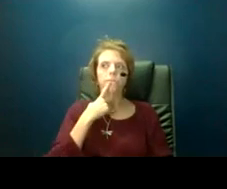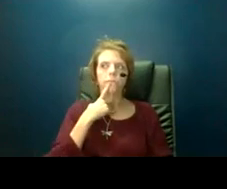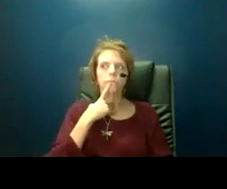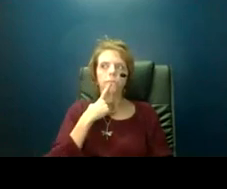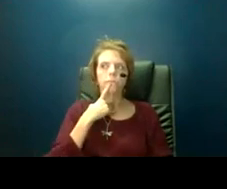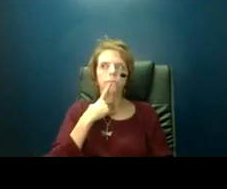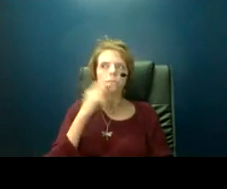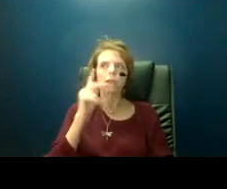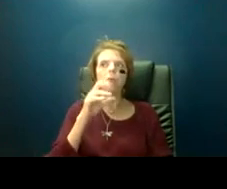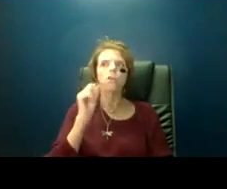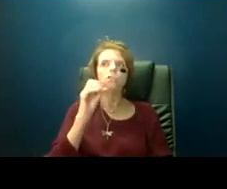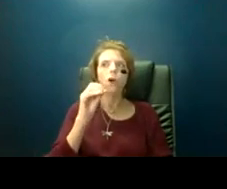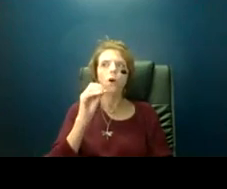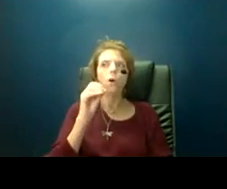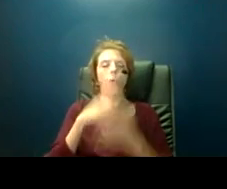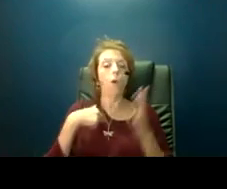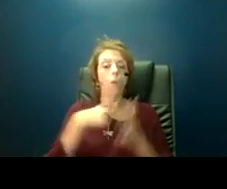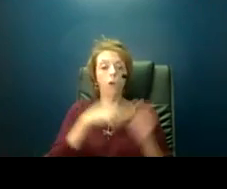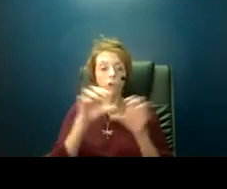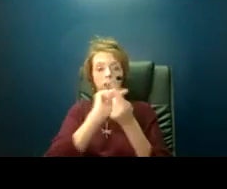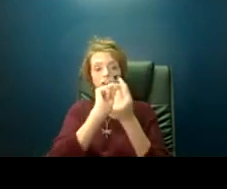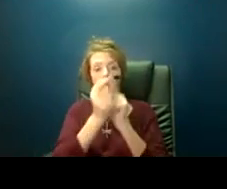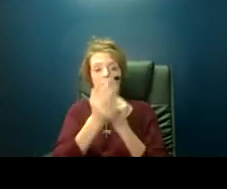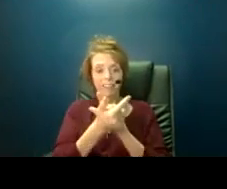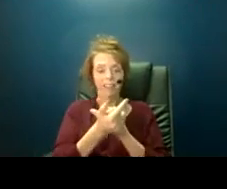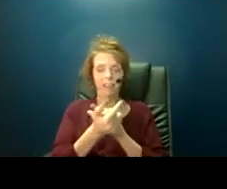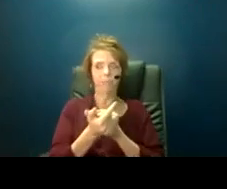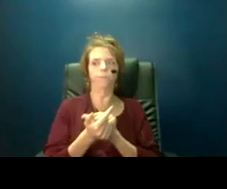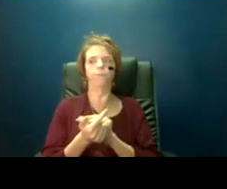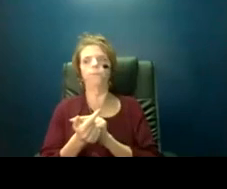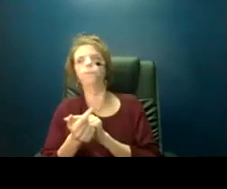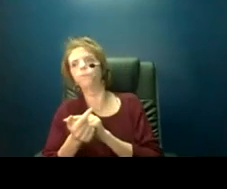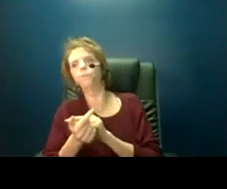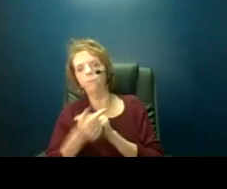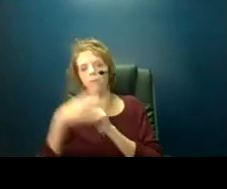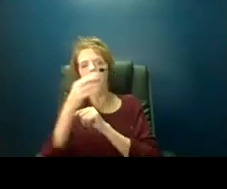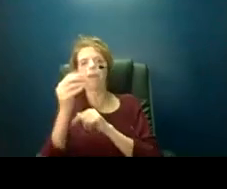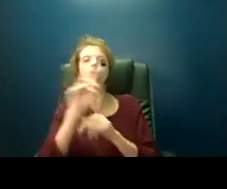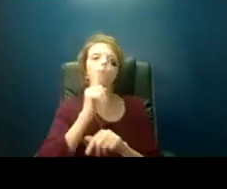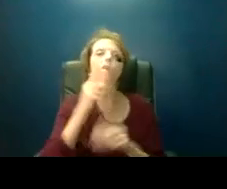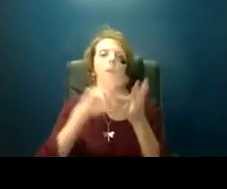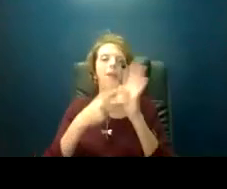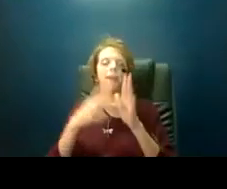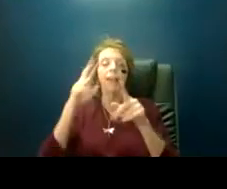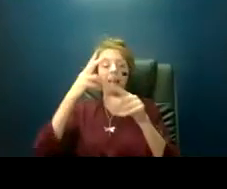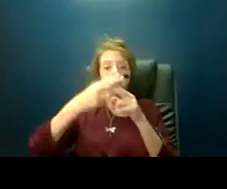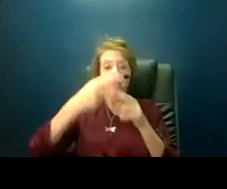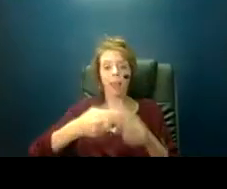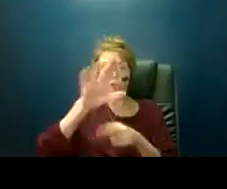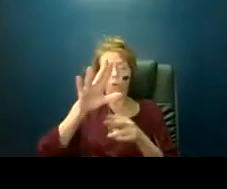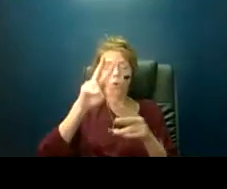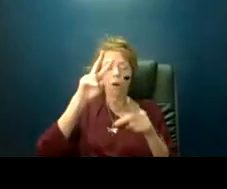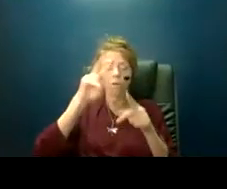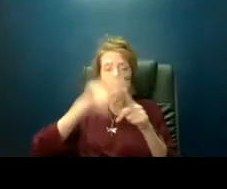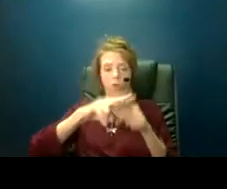like, what we're doing is we're translating, and it's really naming, it's your vocabulary from your field.